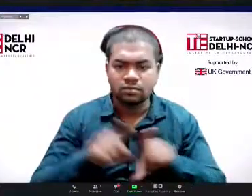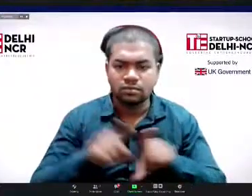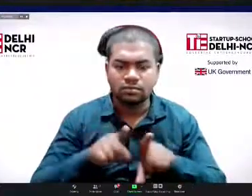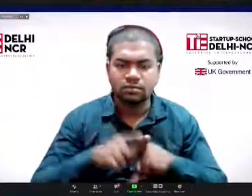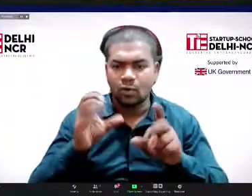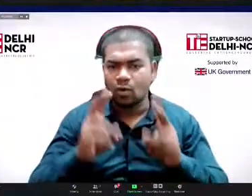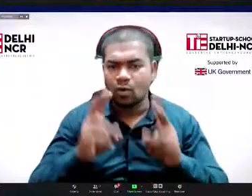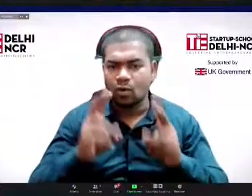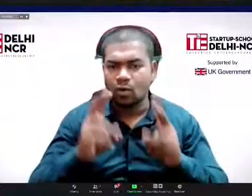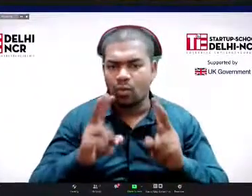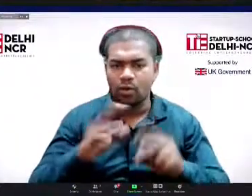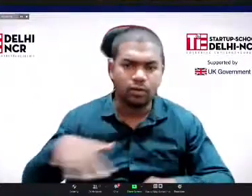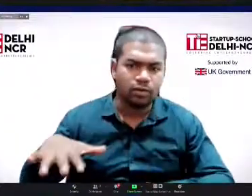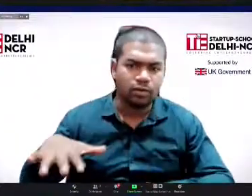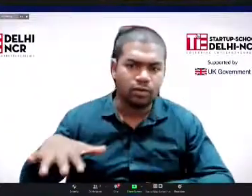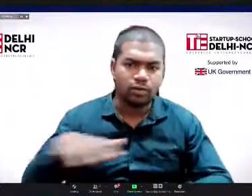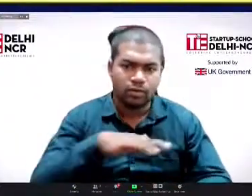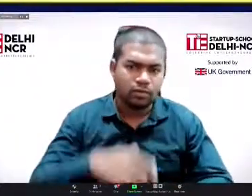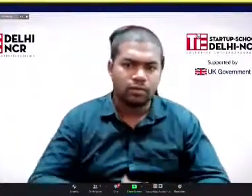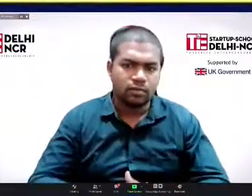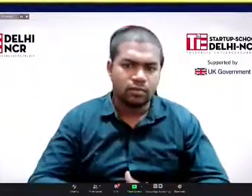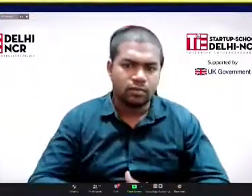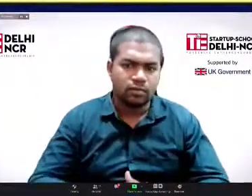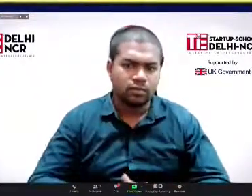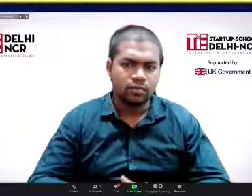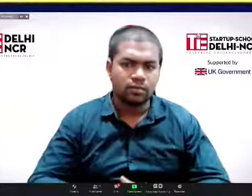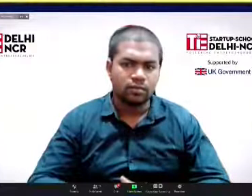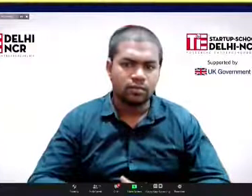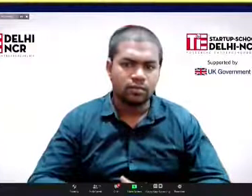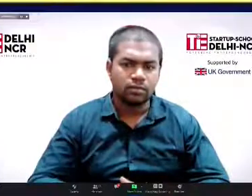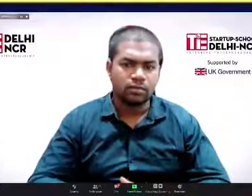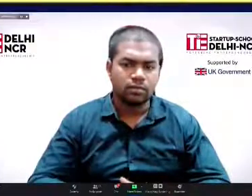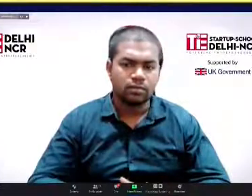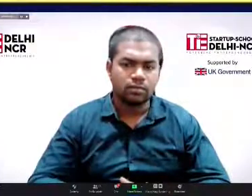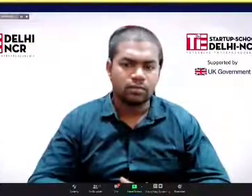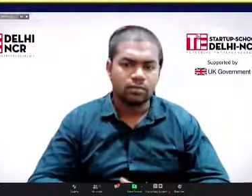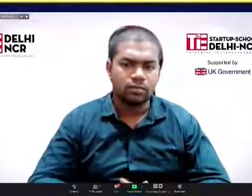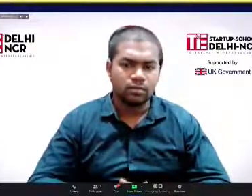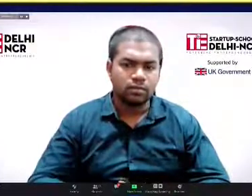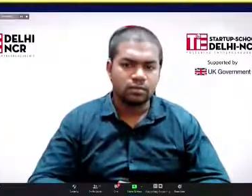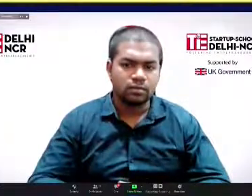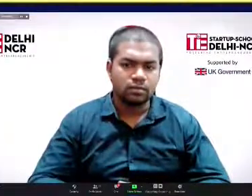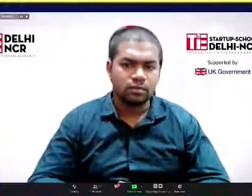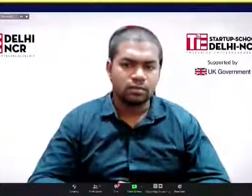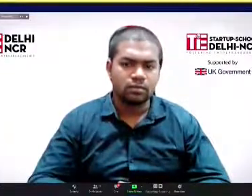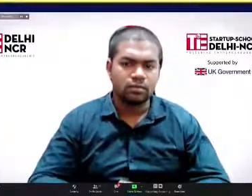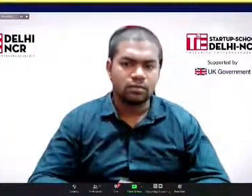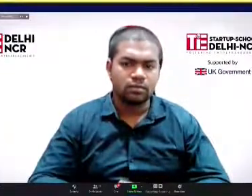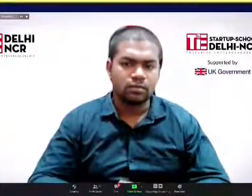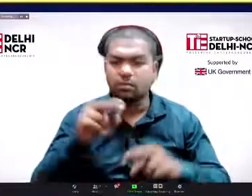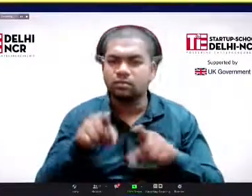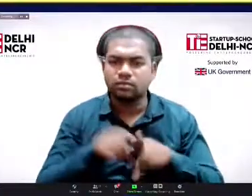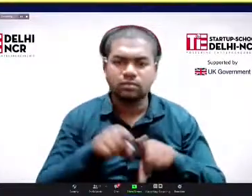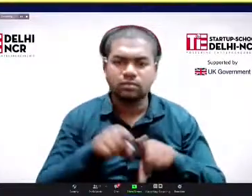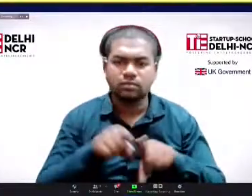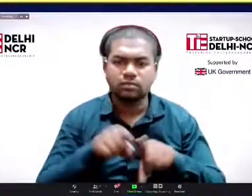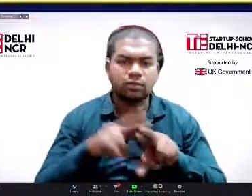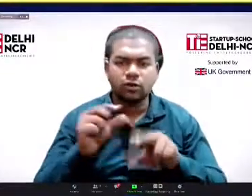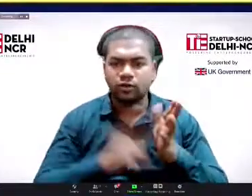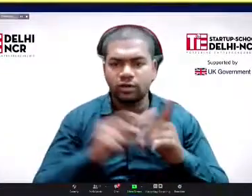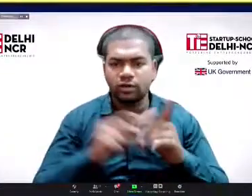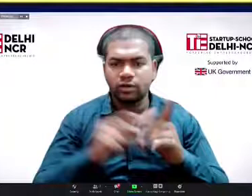Does it make sense or not? It does, but I actually really want to talk about fundamentally what it means.